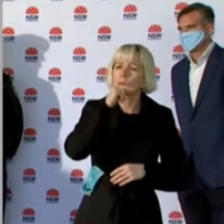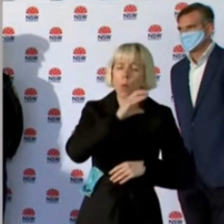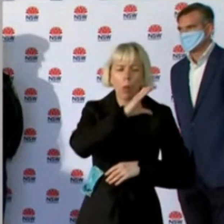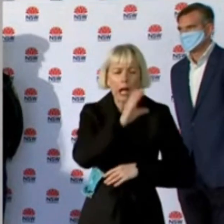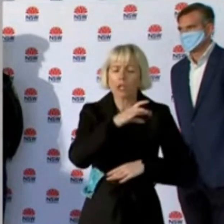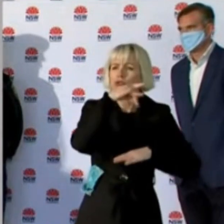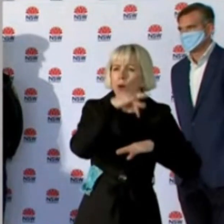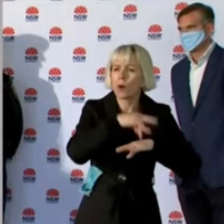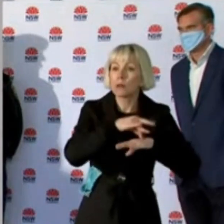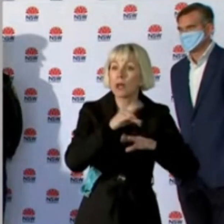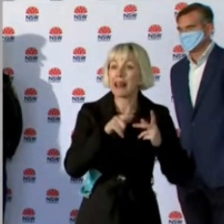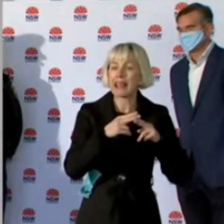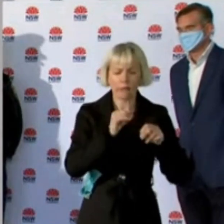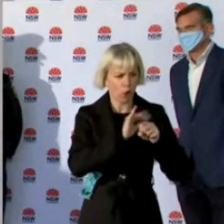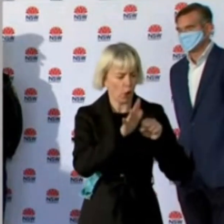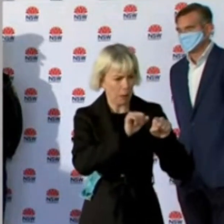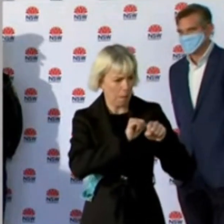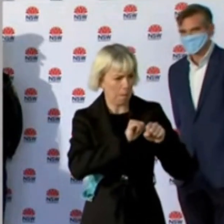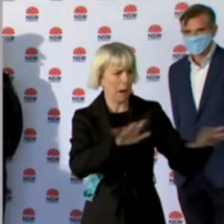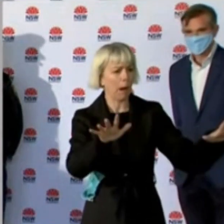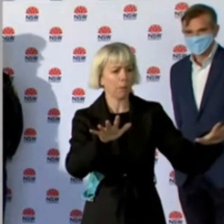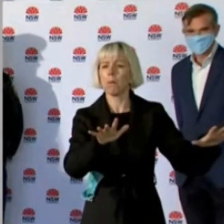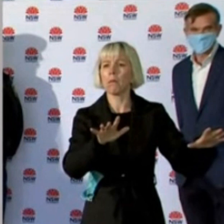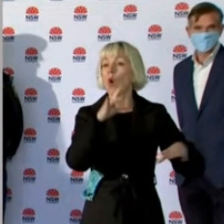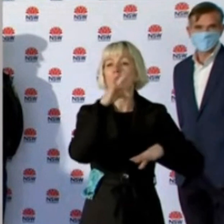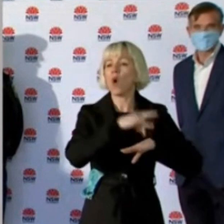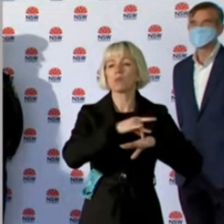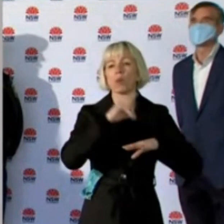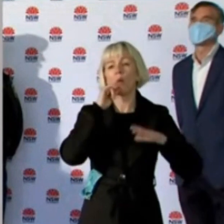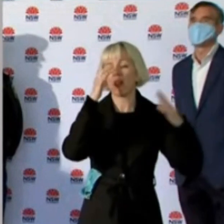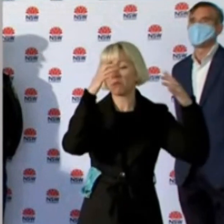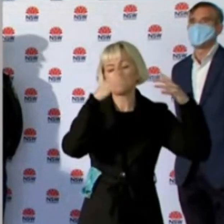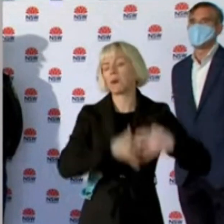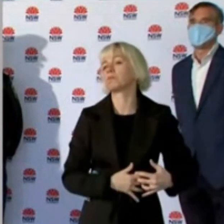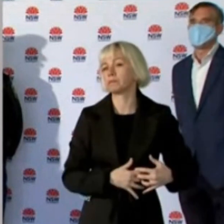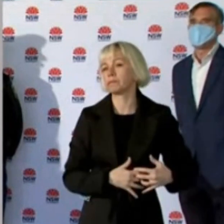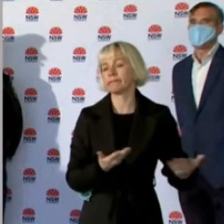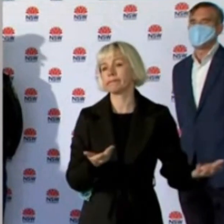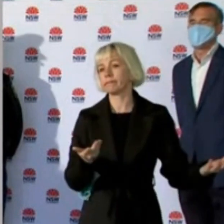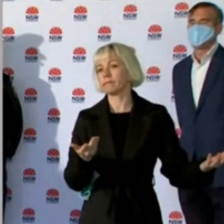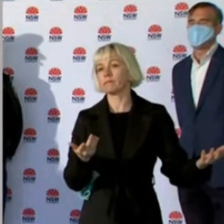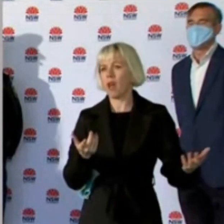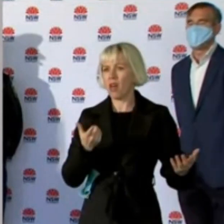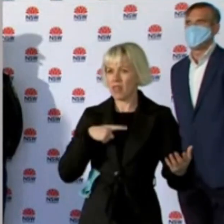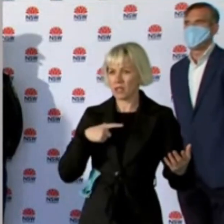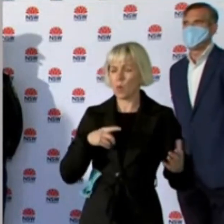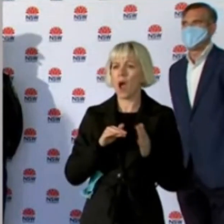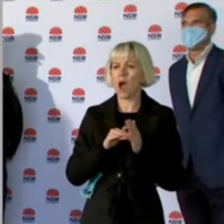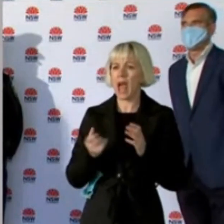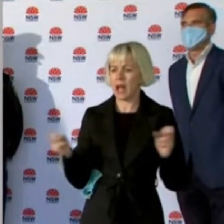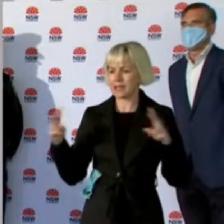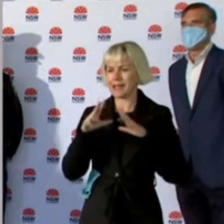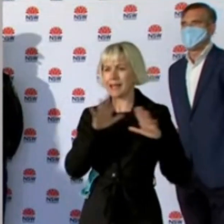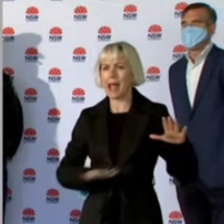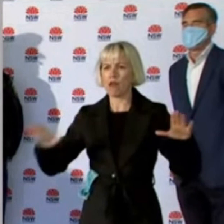an outbreak that was similar to Sydney. That is why the restrictions we've got in Sydney are significant to minimise travel to the regions, to minimise